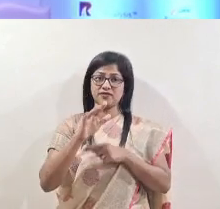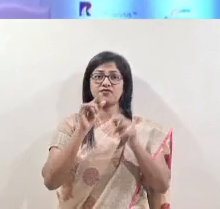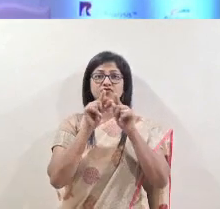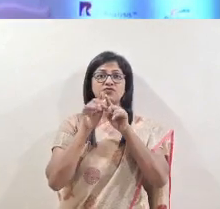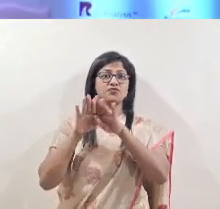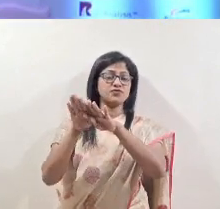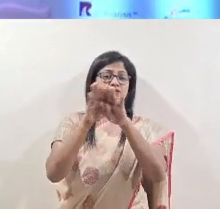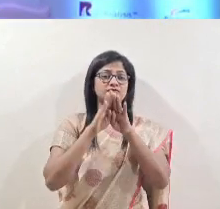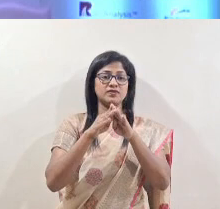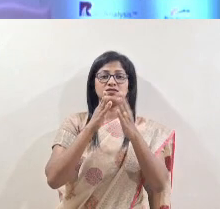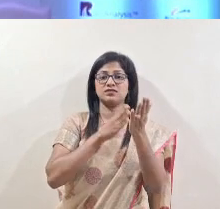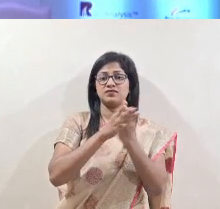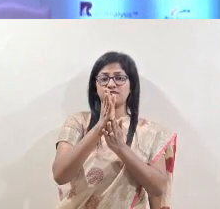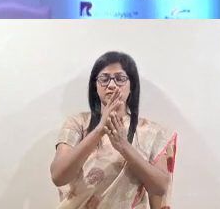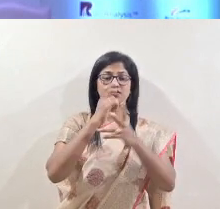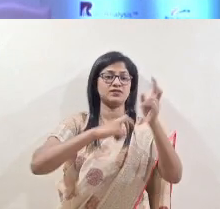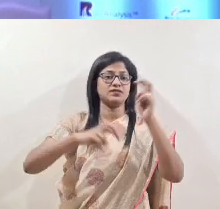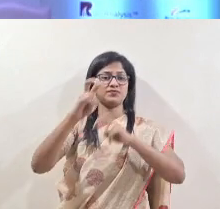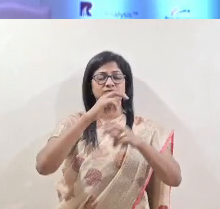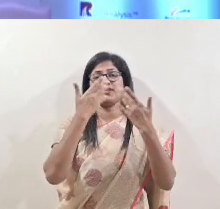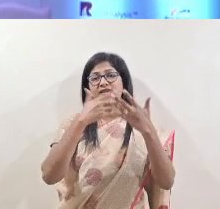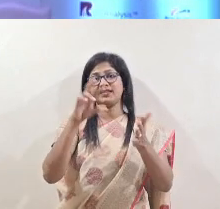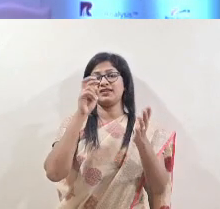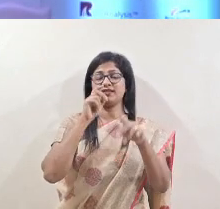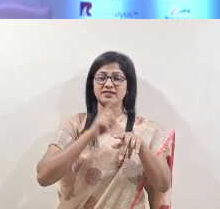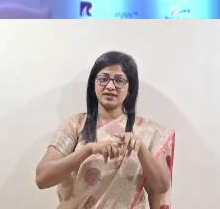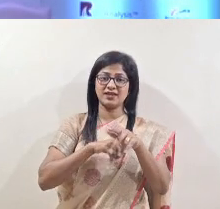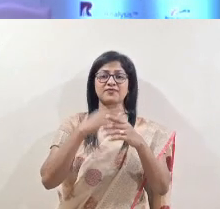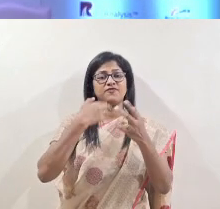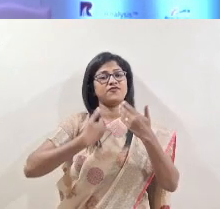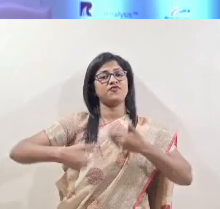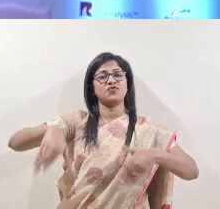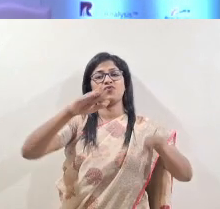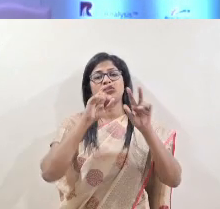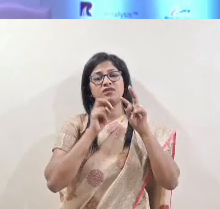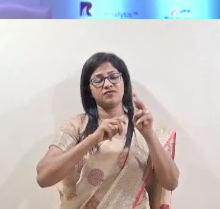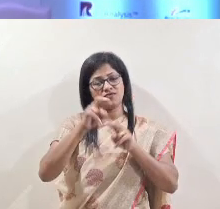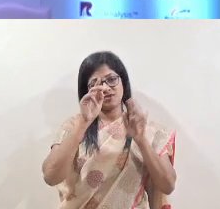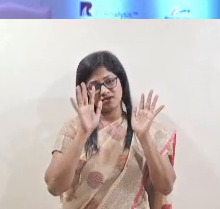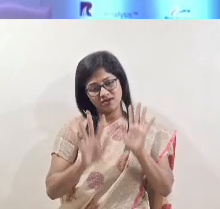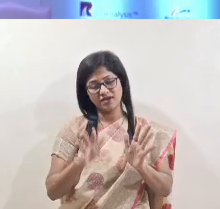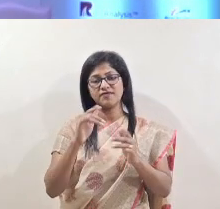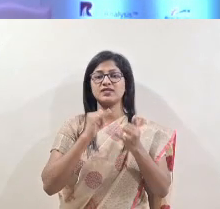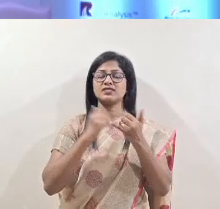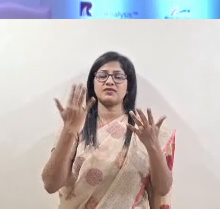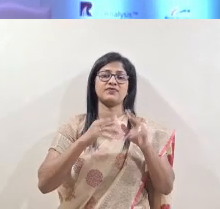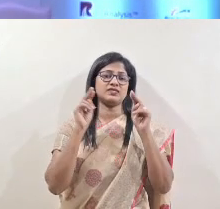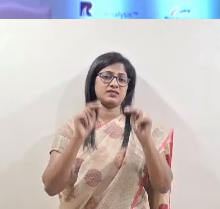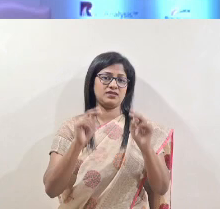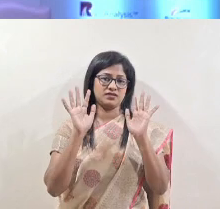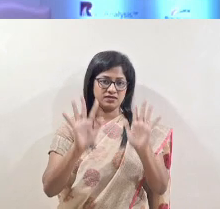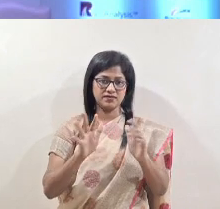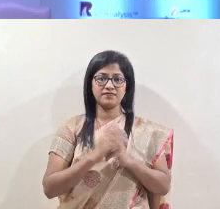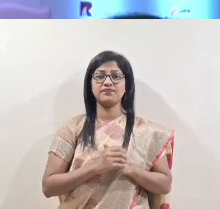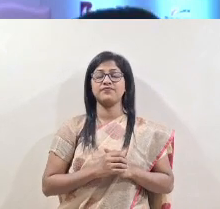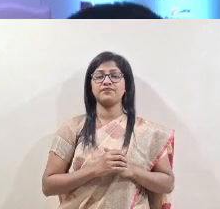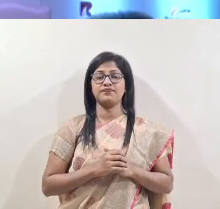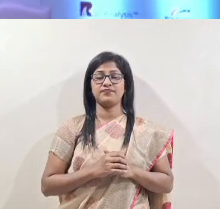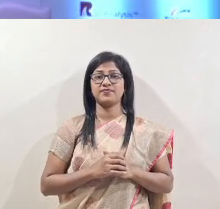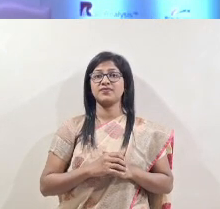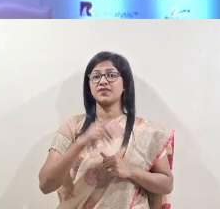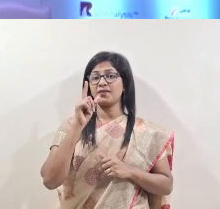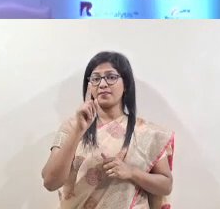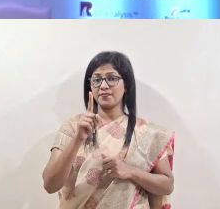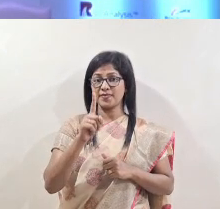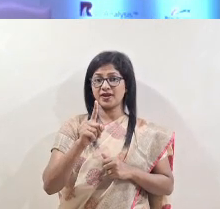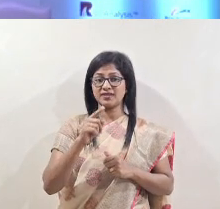of transportation. At any point of time, we are pedestrians and we need our facilities. However, the facilities